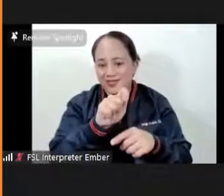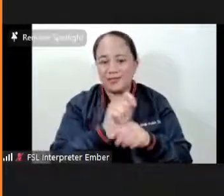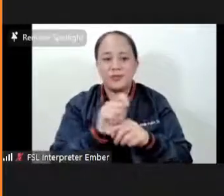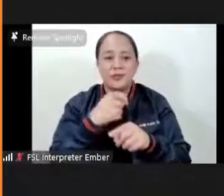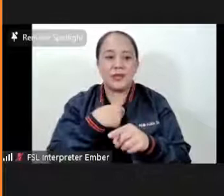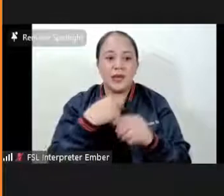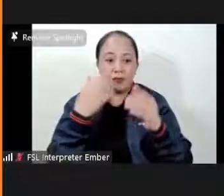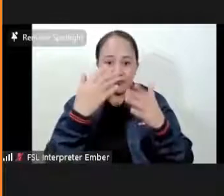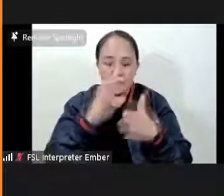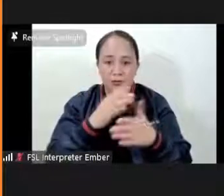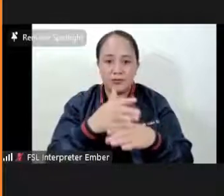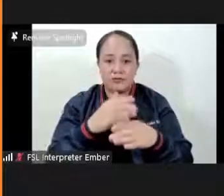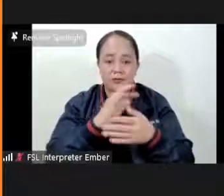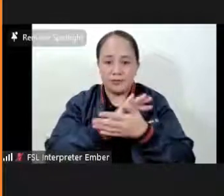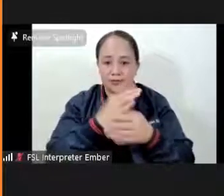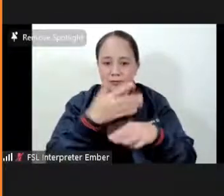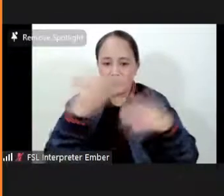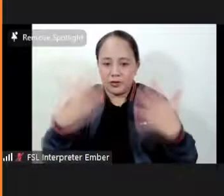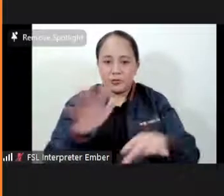have already improved.